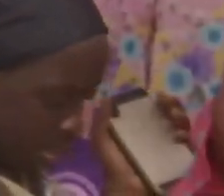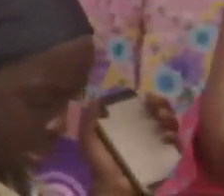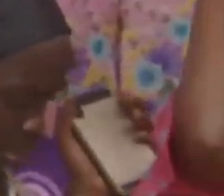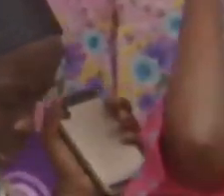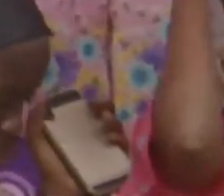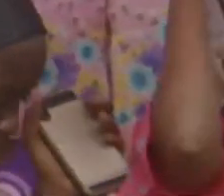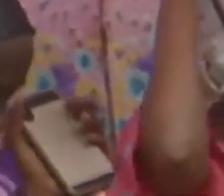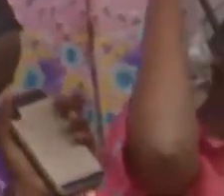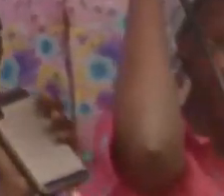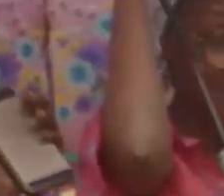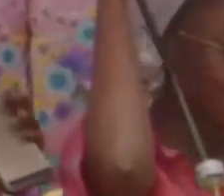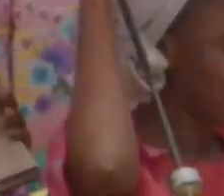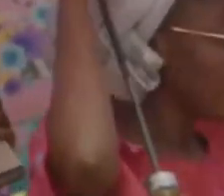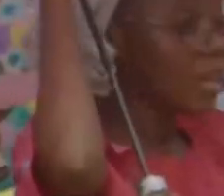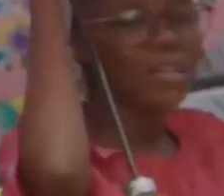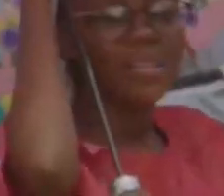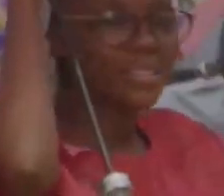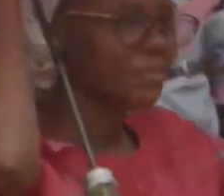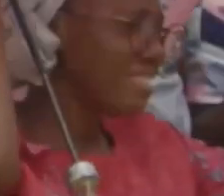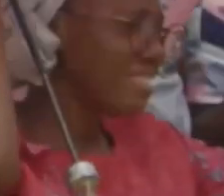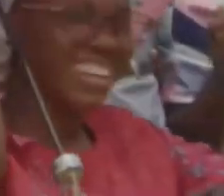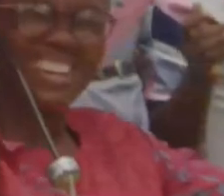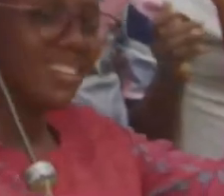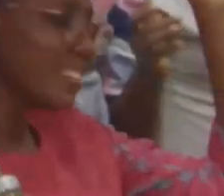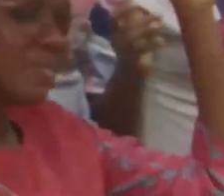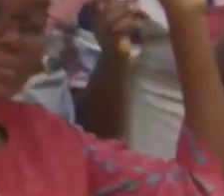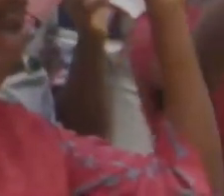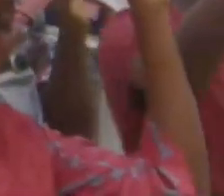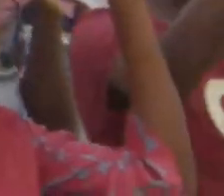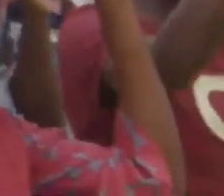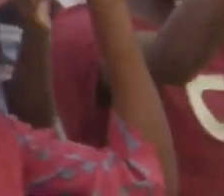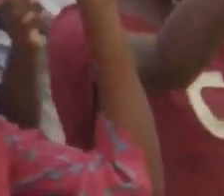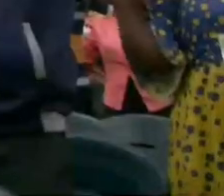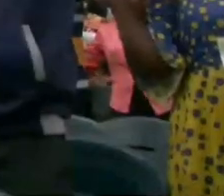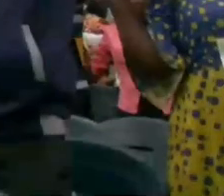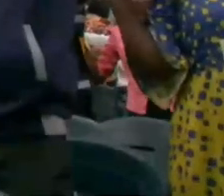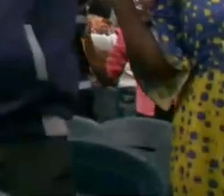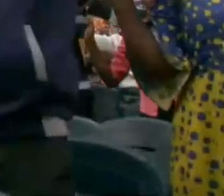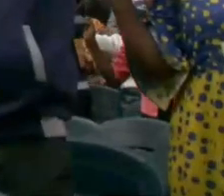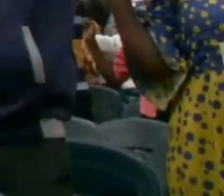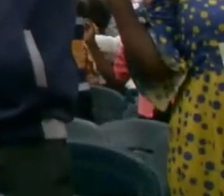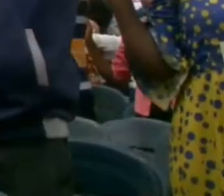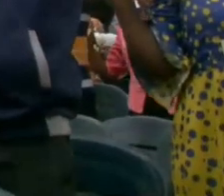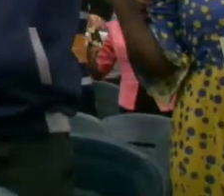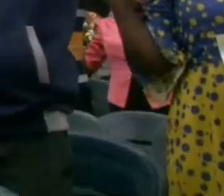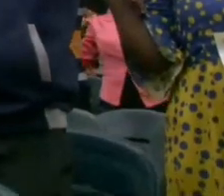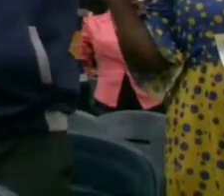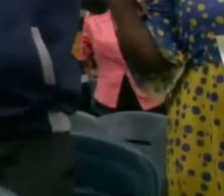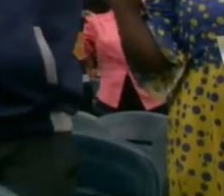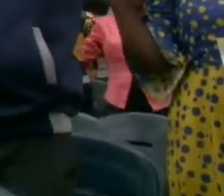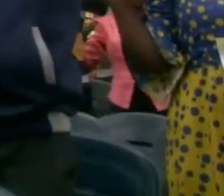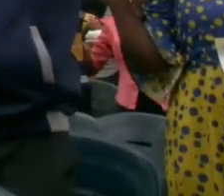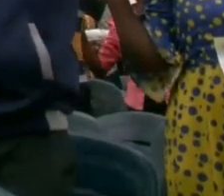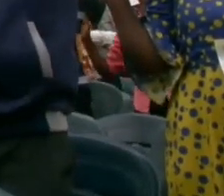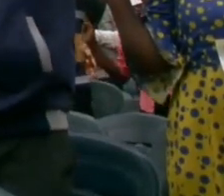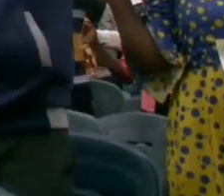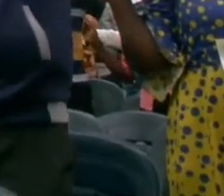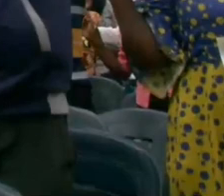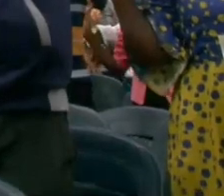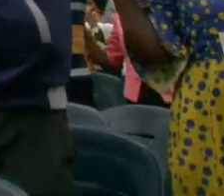everyone come to a higher level than they had ever been. And Lord, the prophecy upon